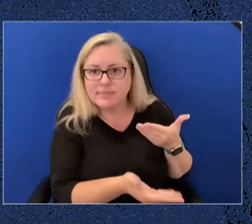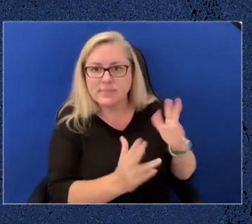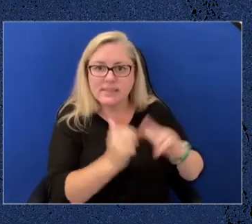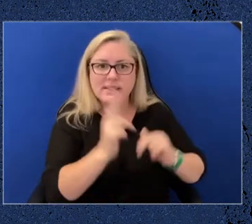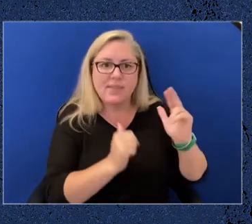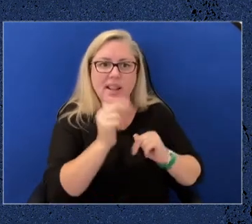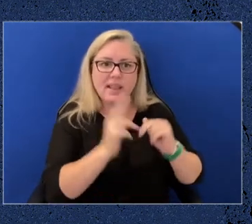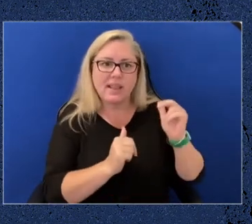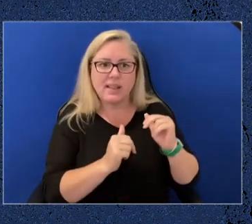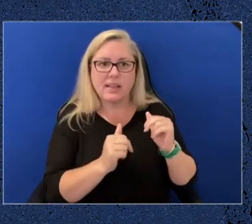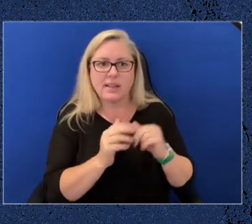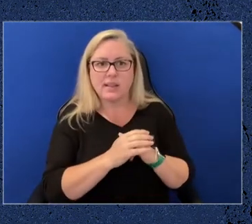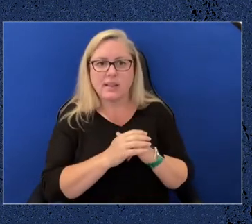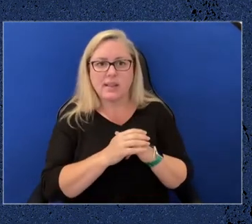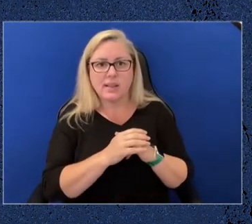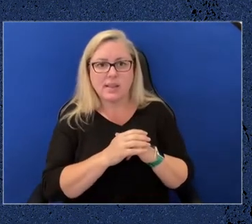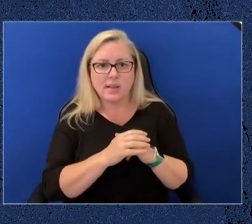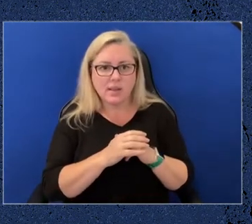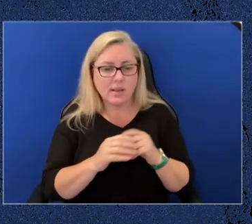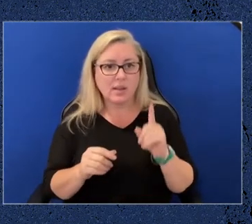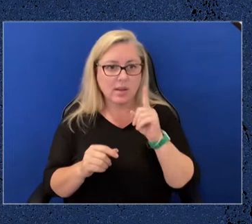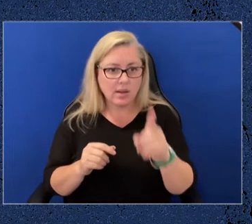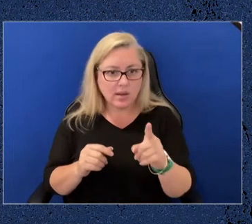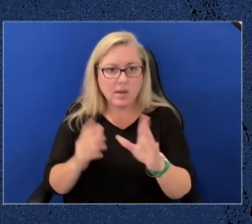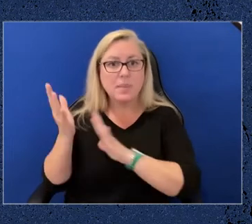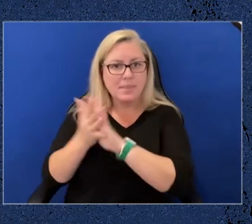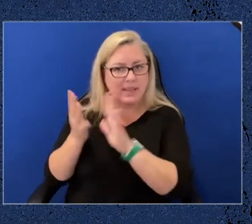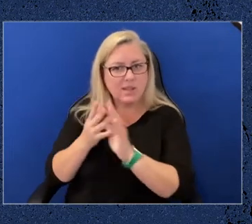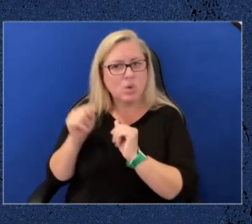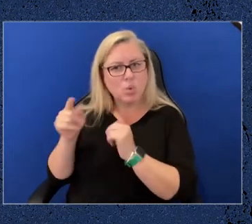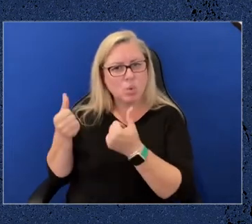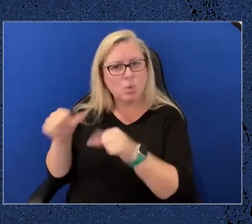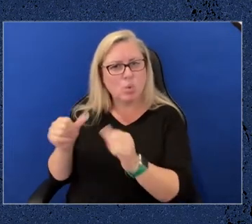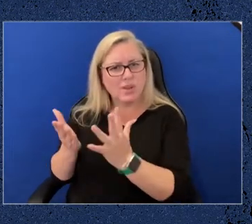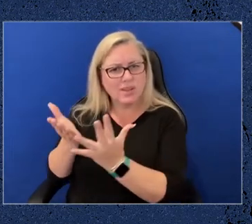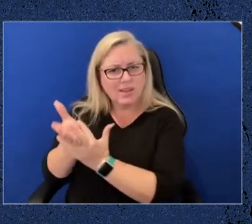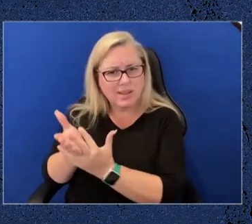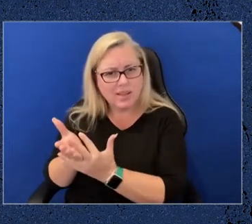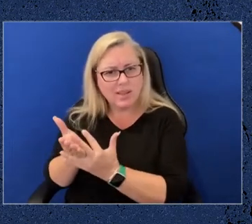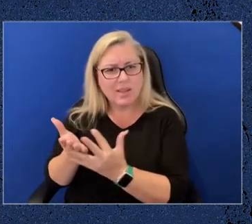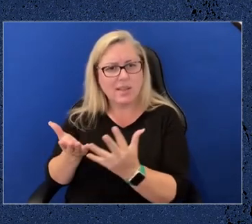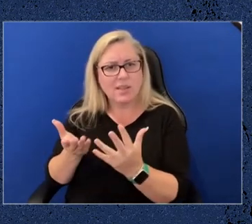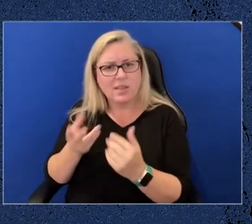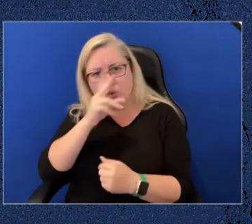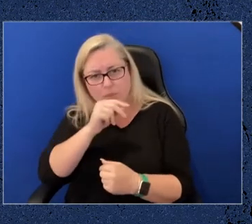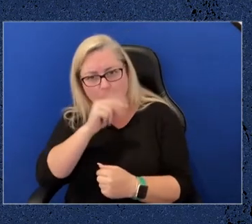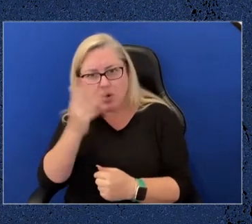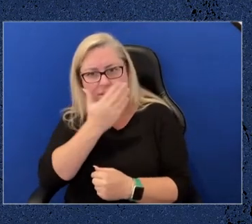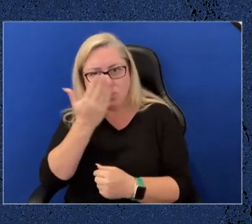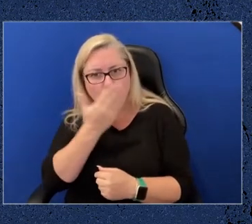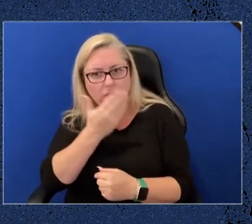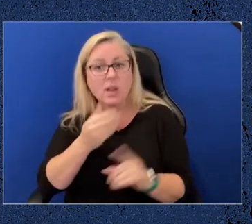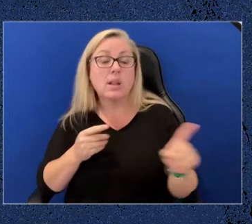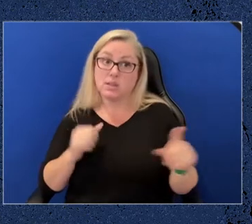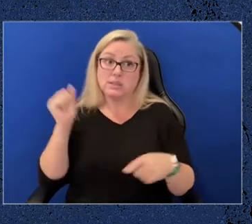So in the real sense, that misuse intervention through the primary school will work better than just going... Oh, yeah. As we said